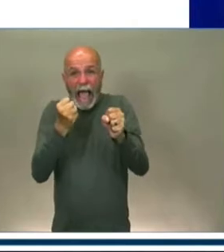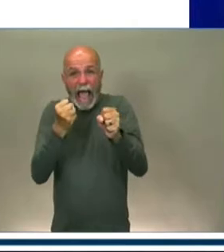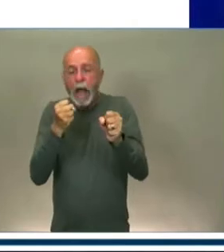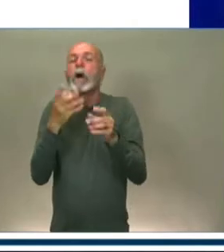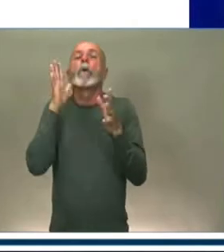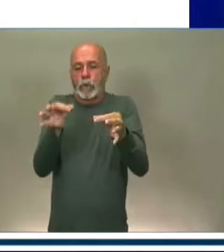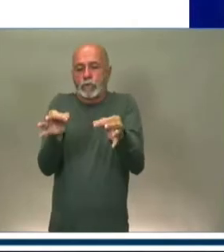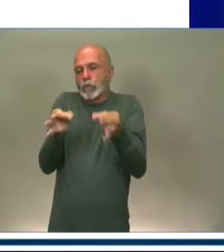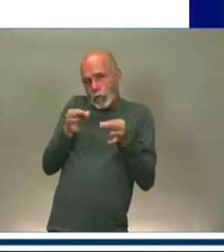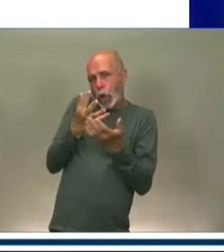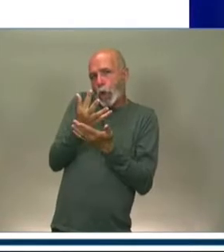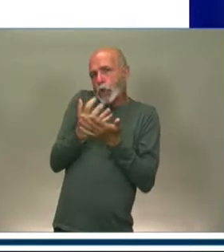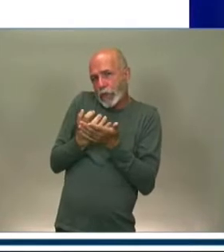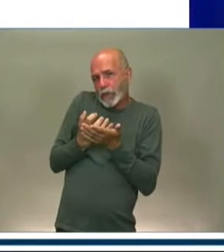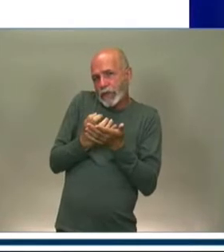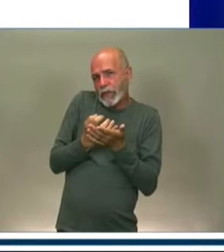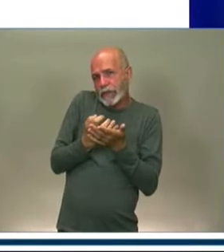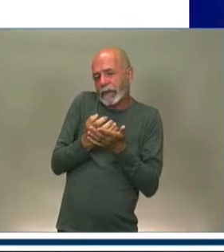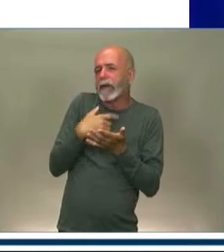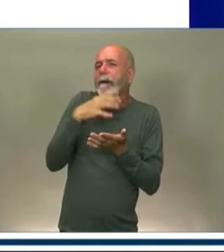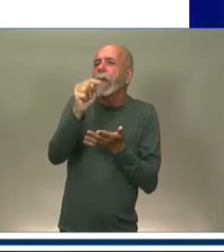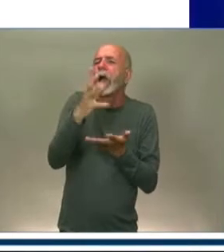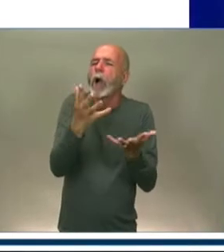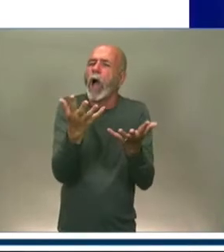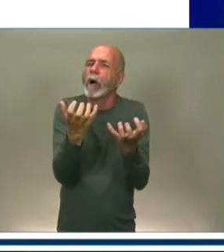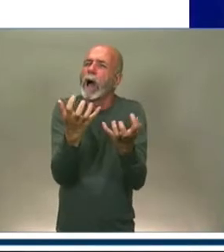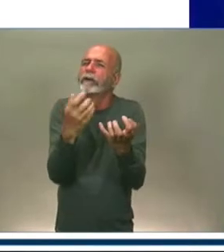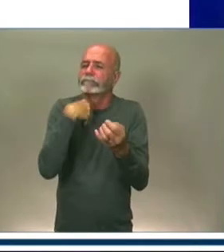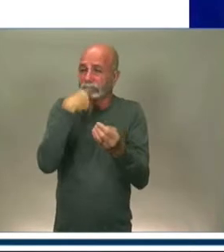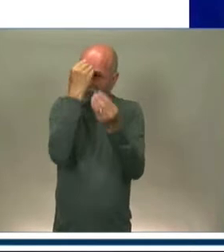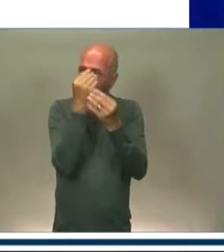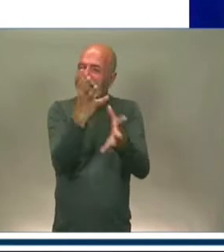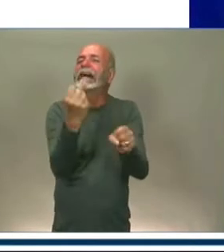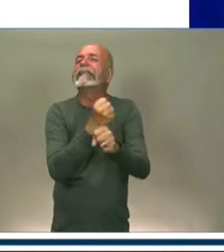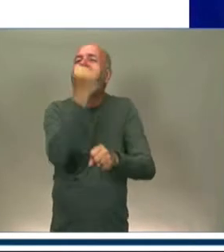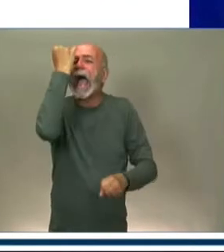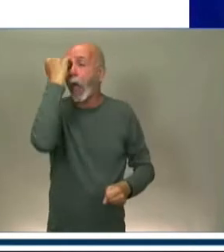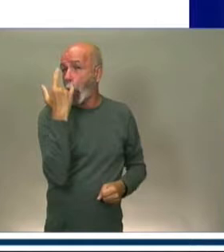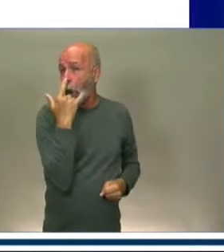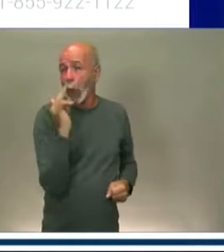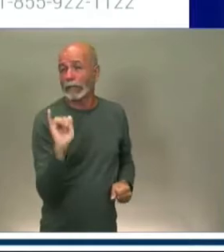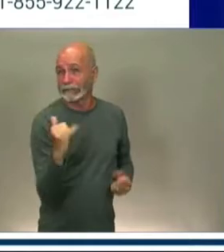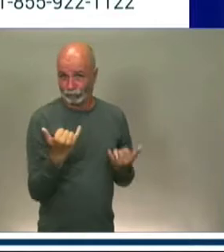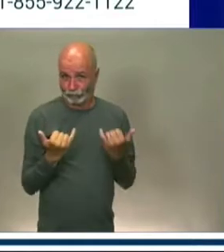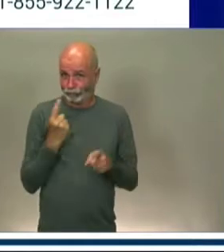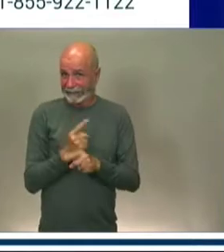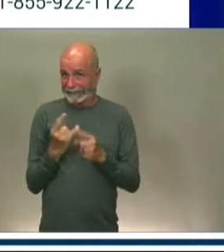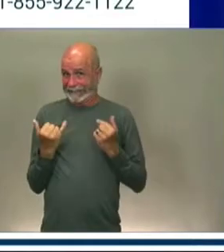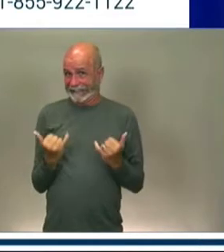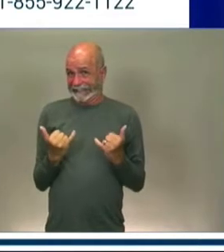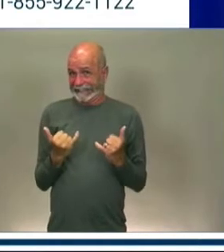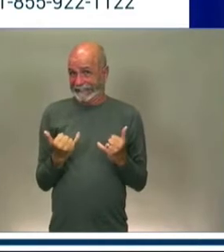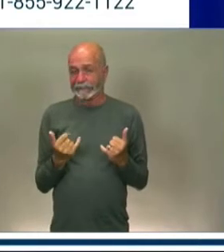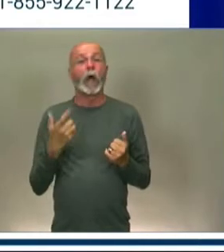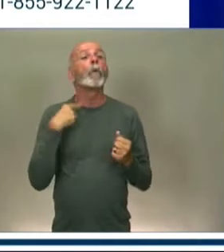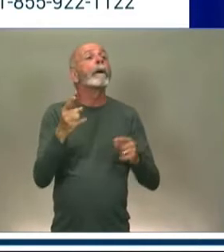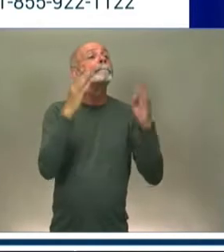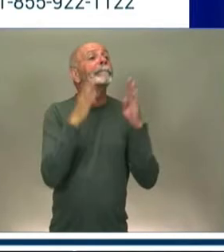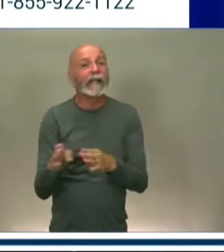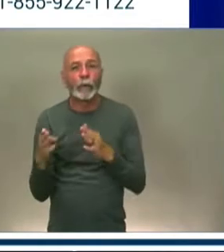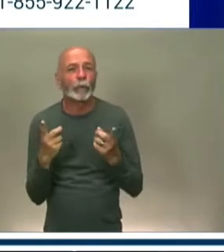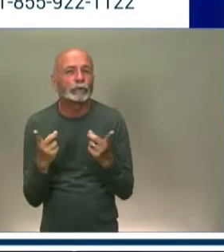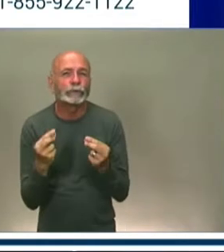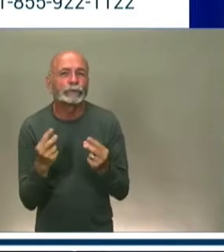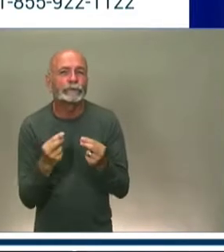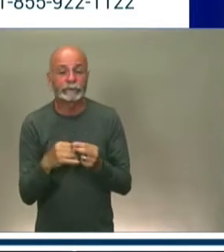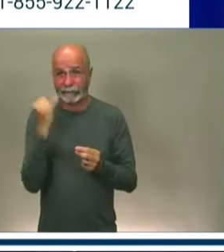we want to give Nova Scotians a sense of where we are and what the plan is so that they can begin to plan themselves. I